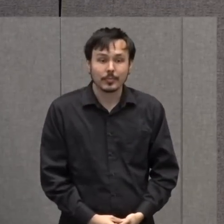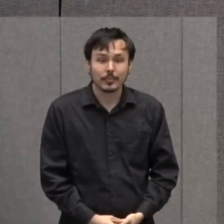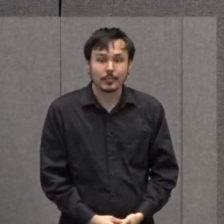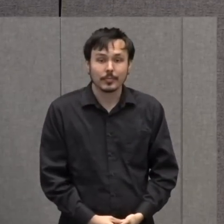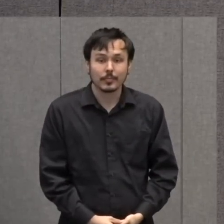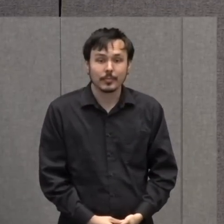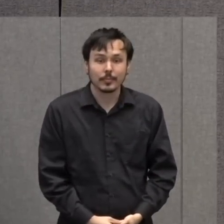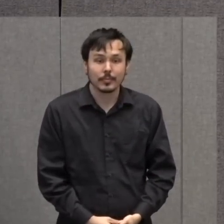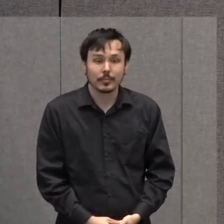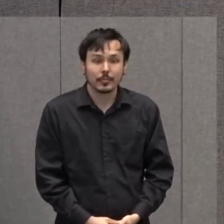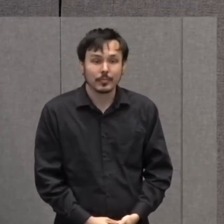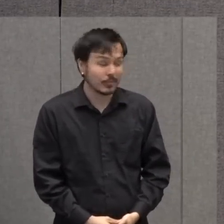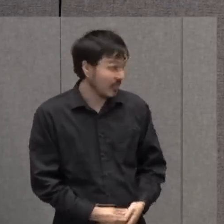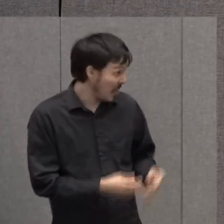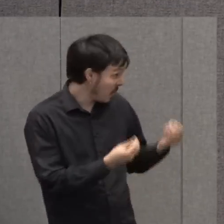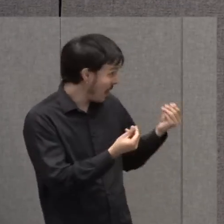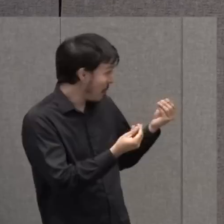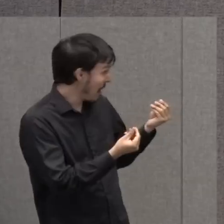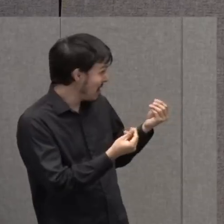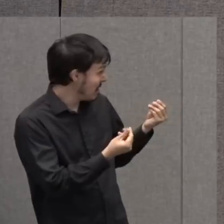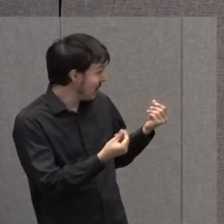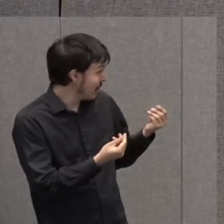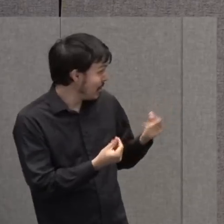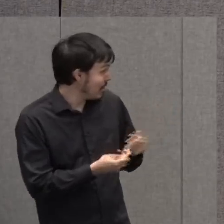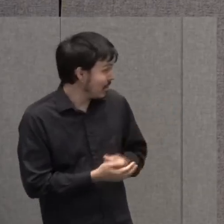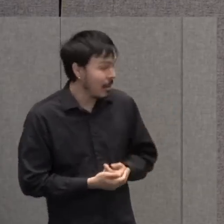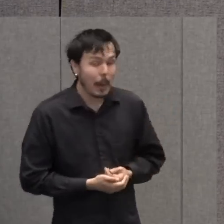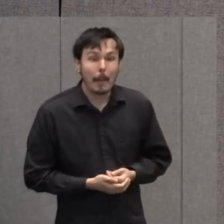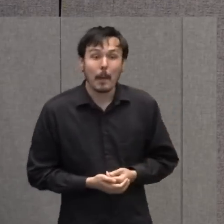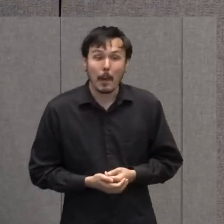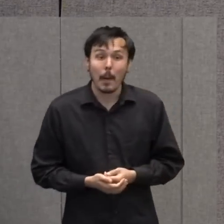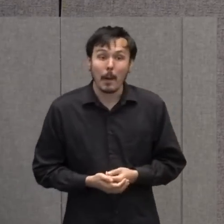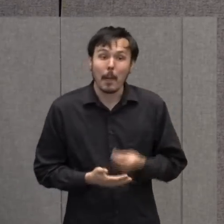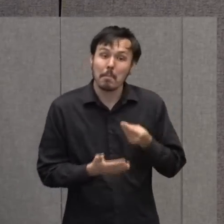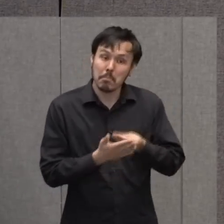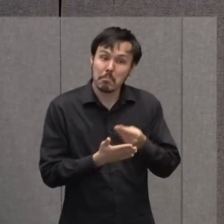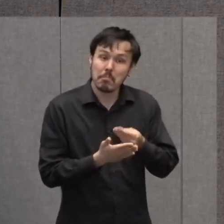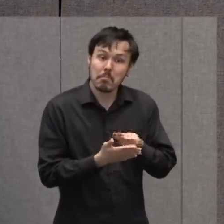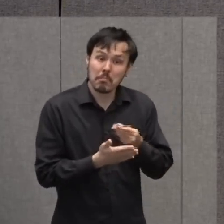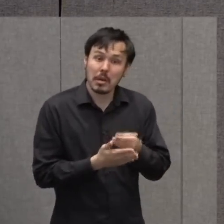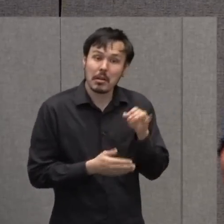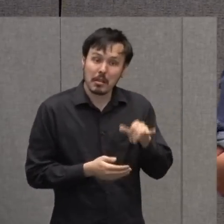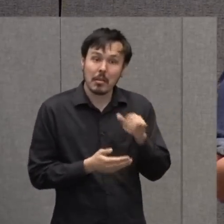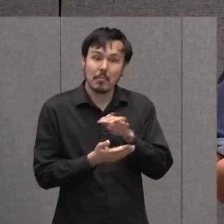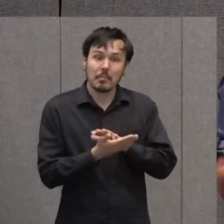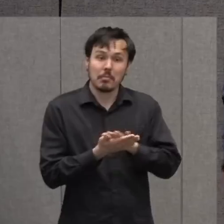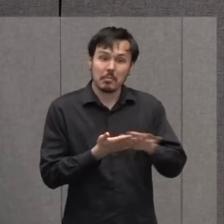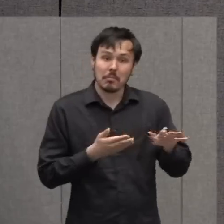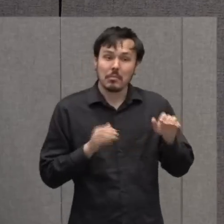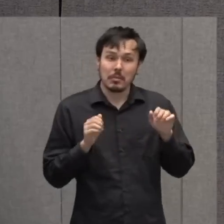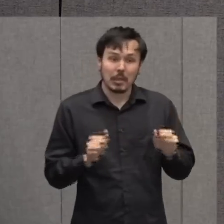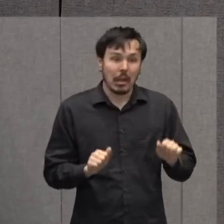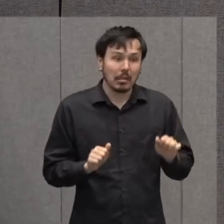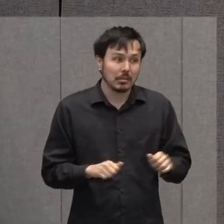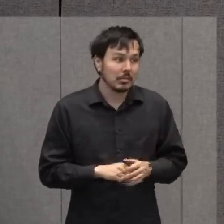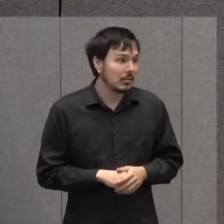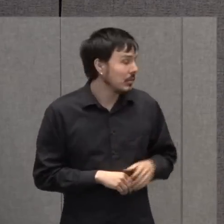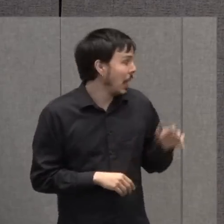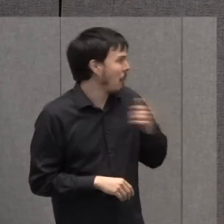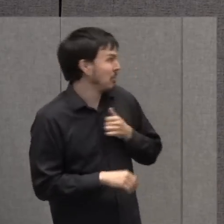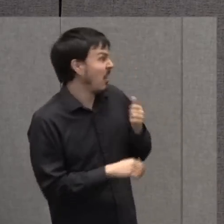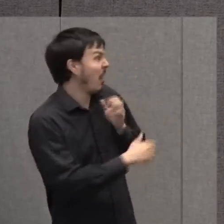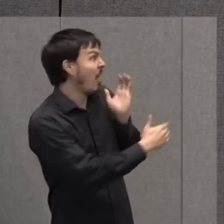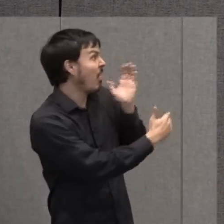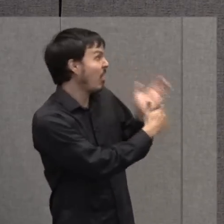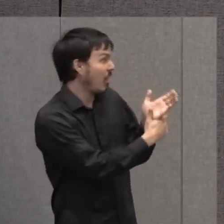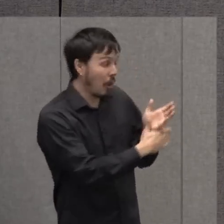Have you done money? Ooh, money. Could we represent We could do this. 457 in money? I'm sorry if that was